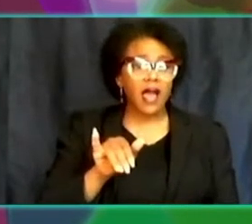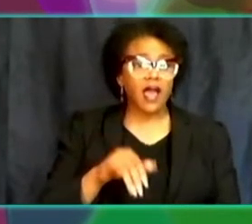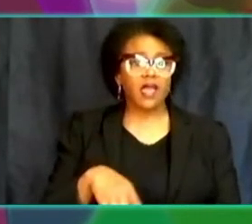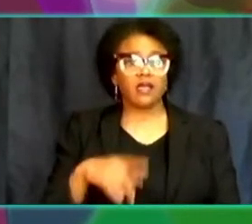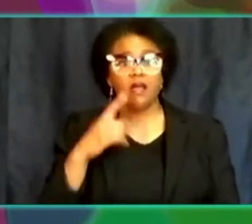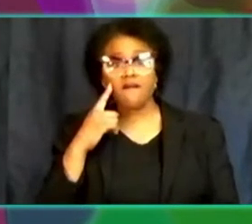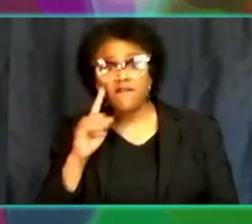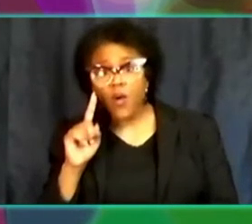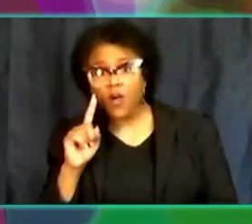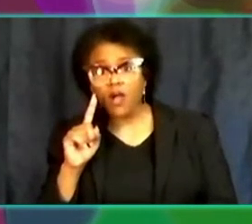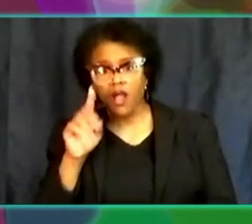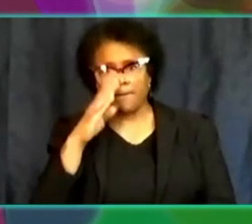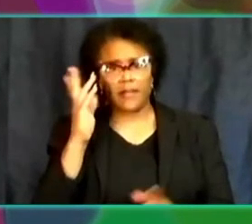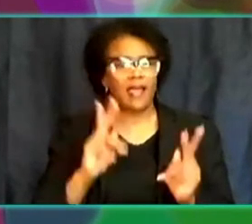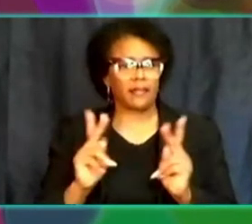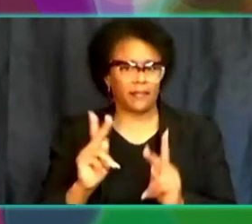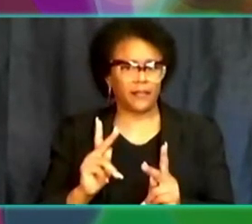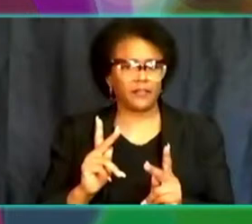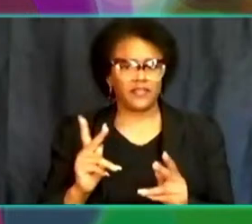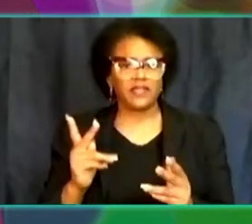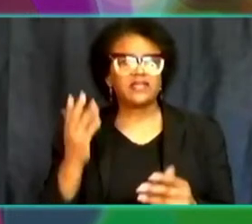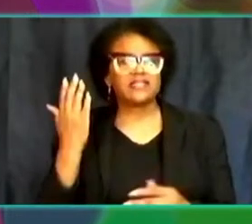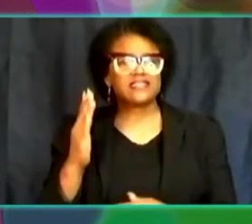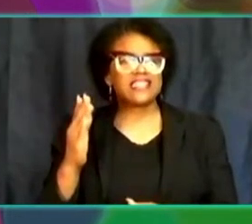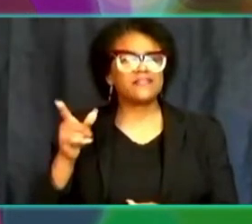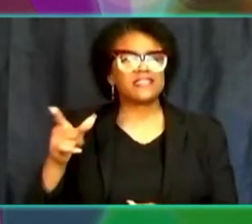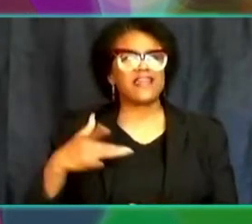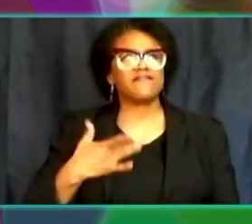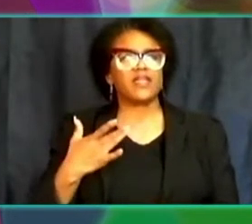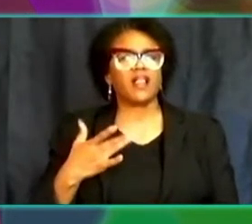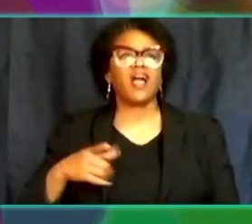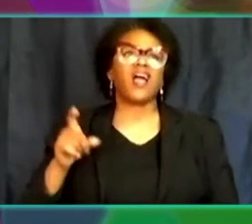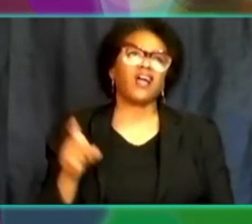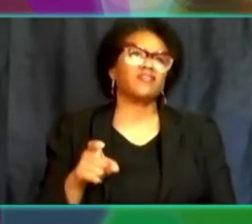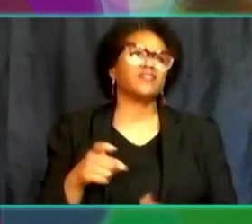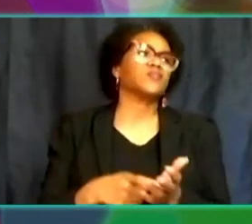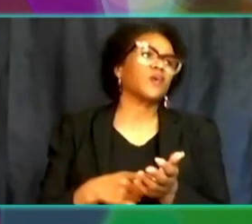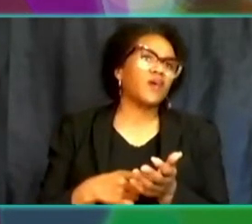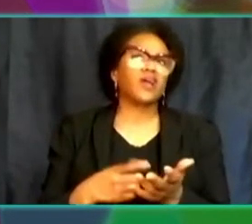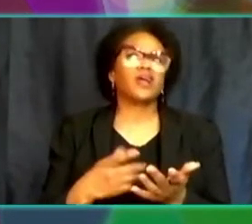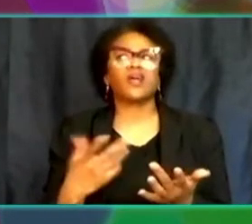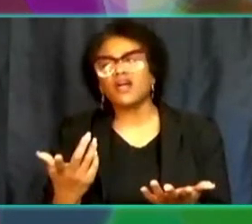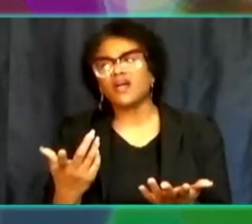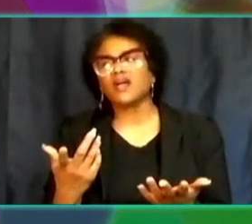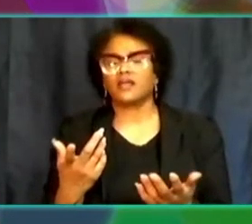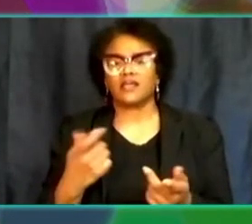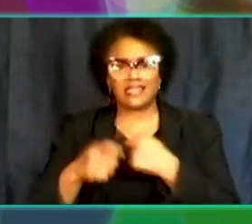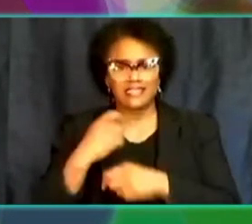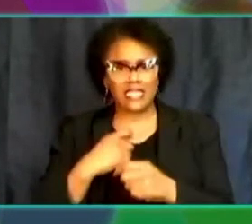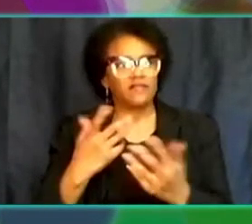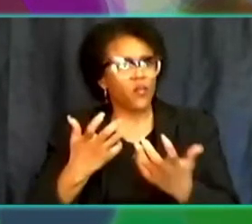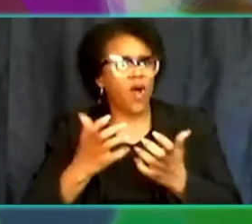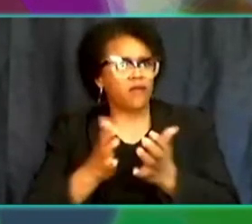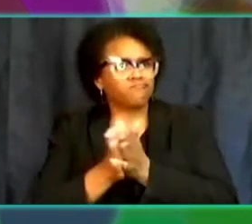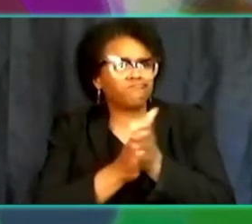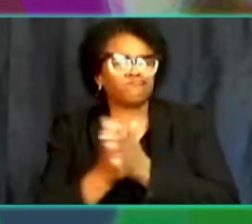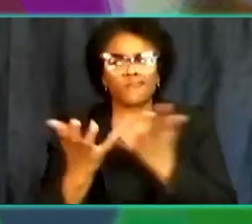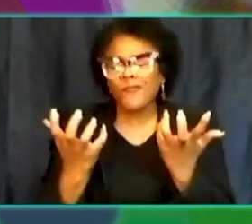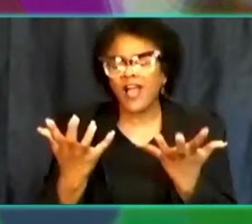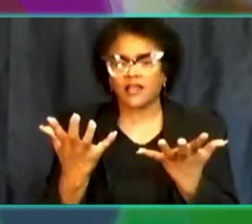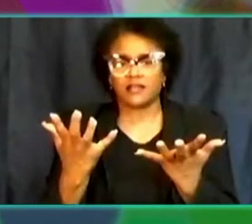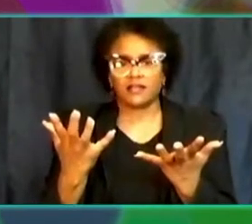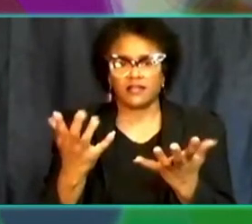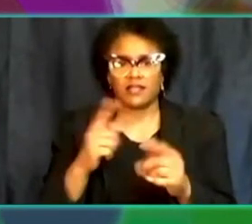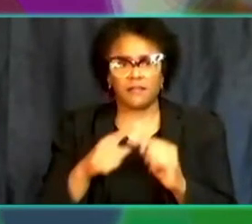just seems like they feel like they have to versus they want to, and I want us to get past that. And I think it's because they don't know what